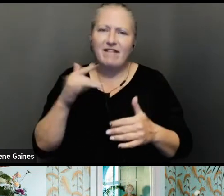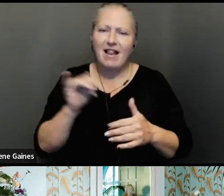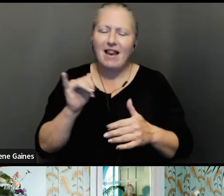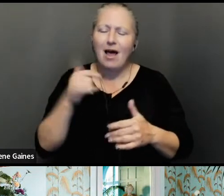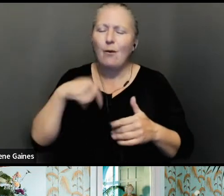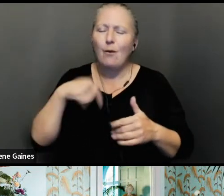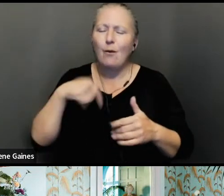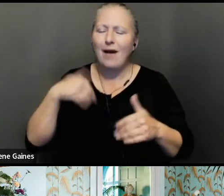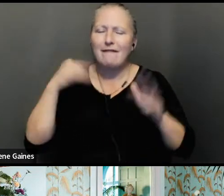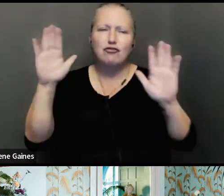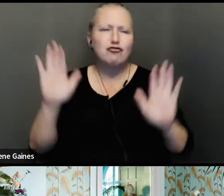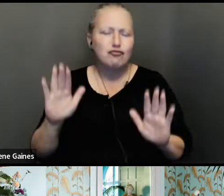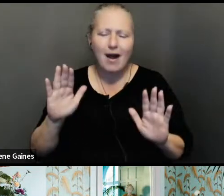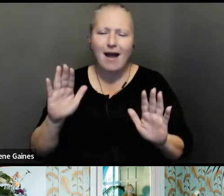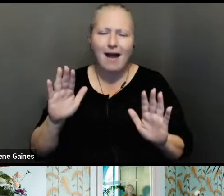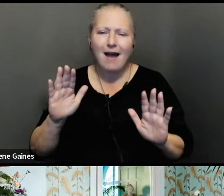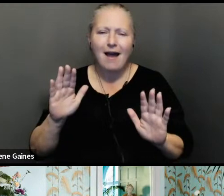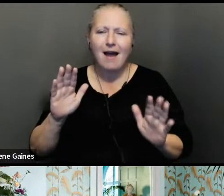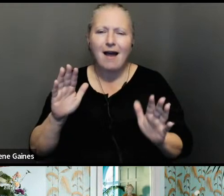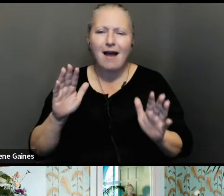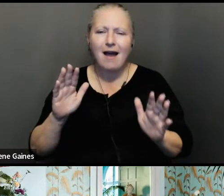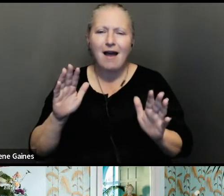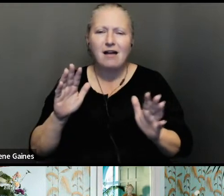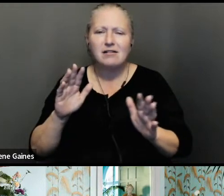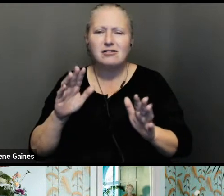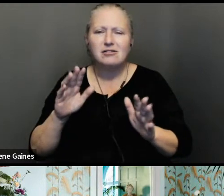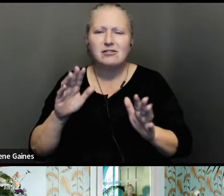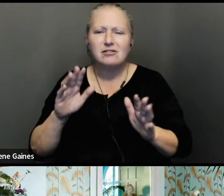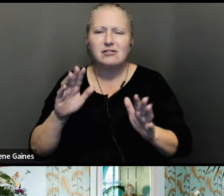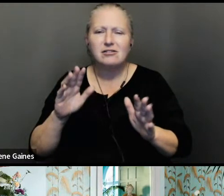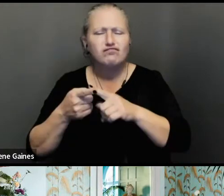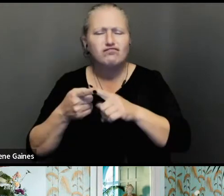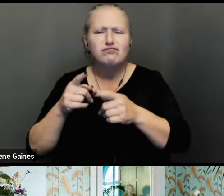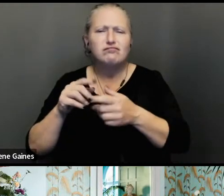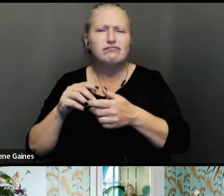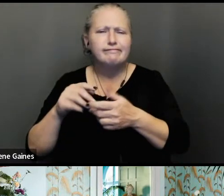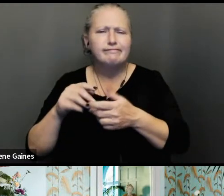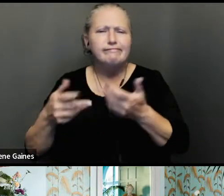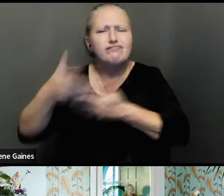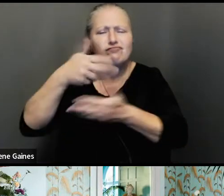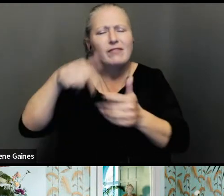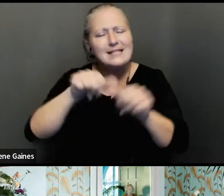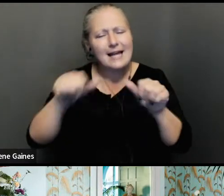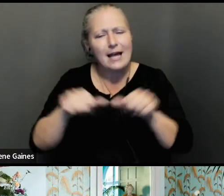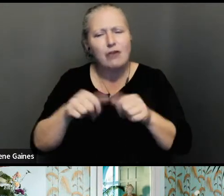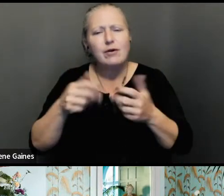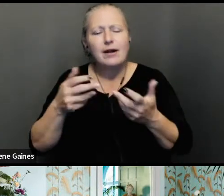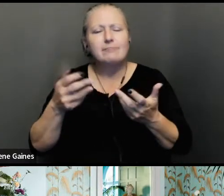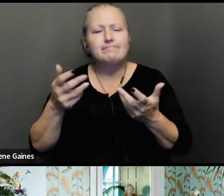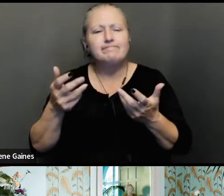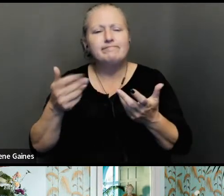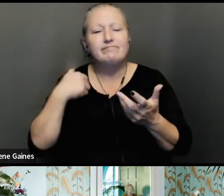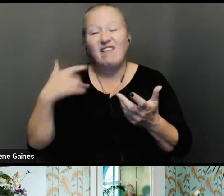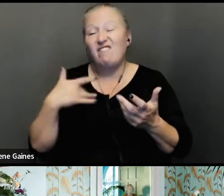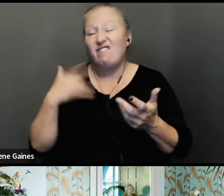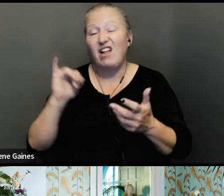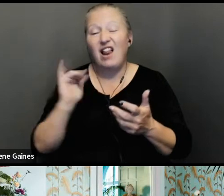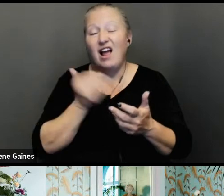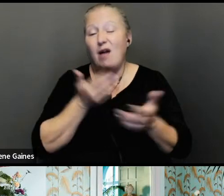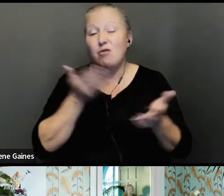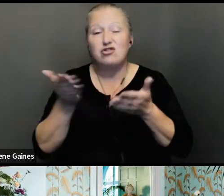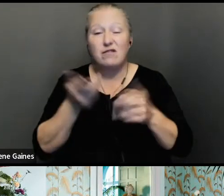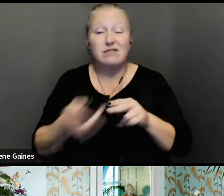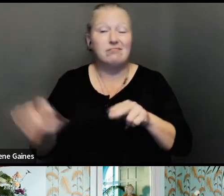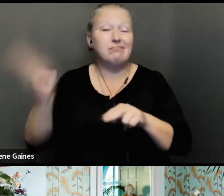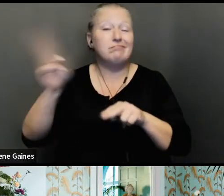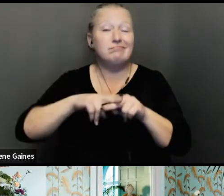great camaraderie around this area, and knowing that I mean, I just feel like the services have really increased,